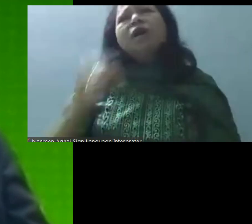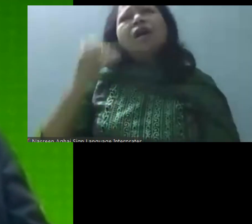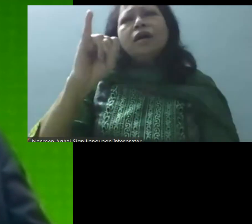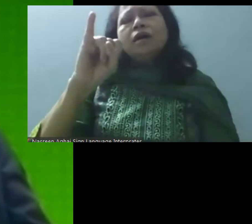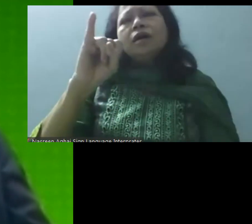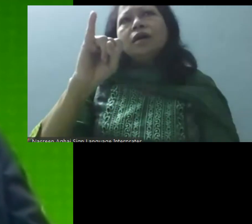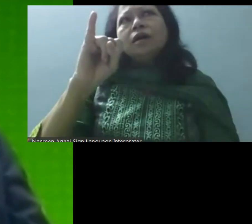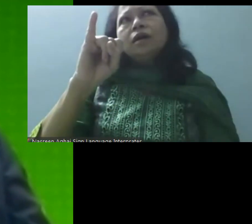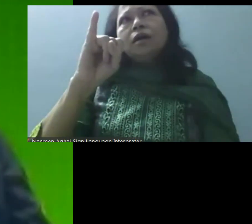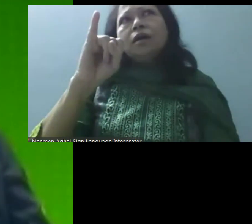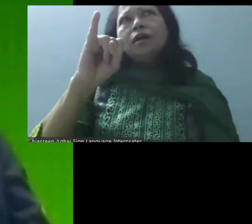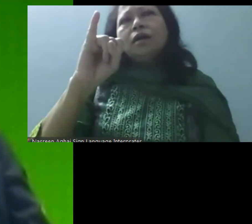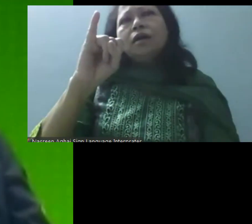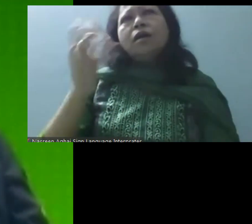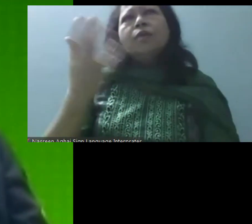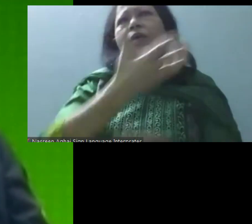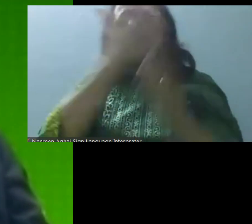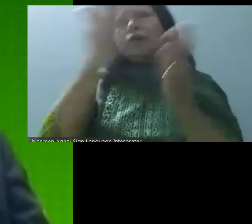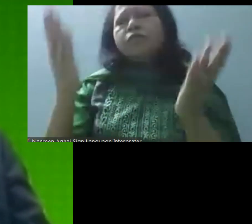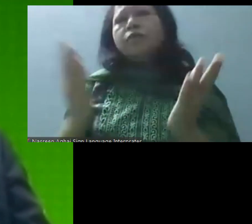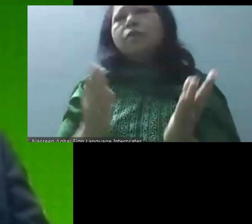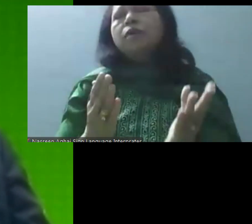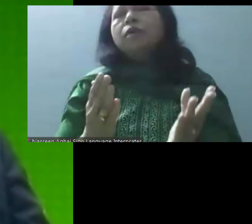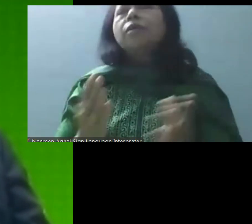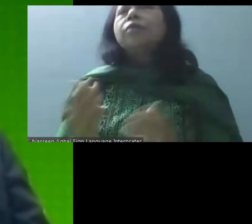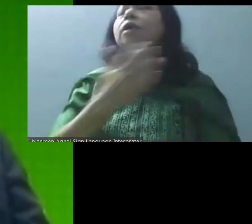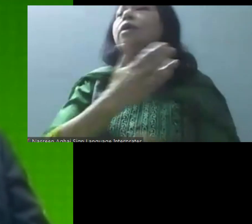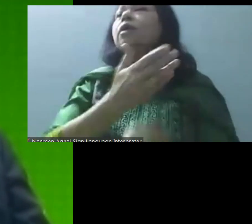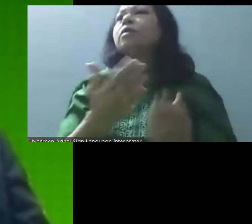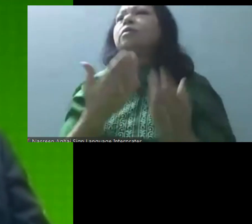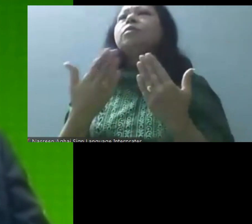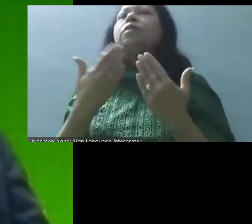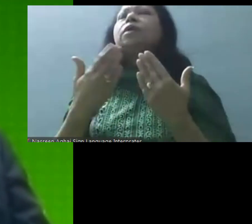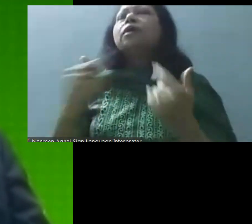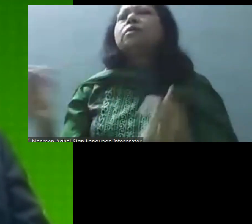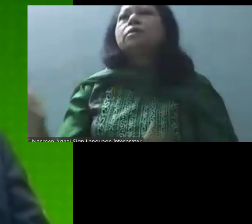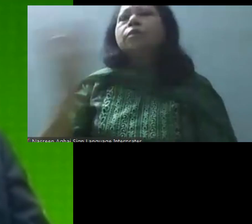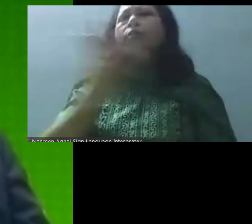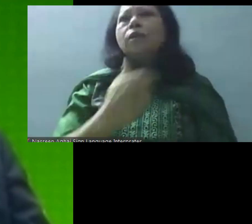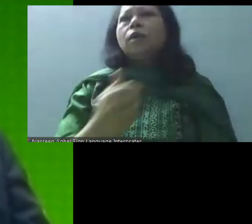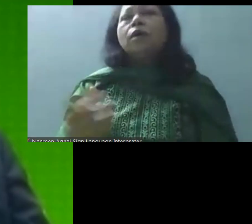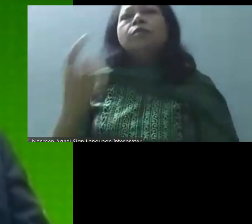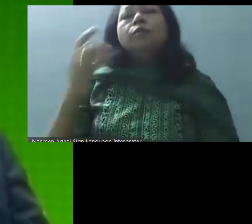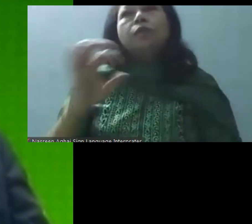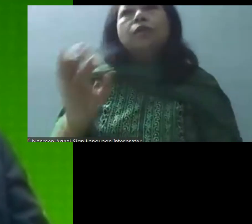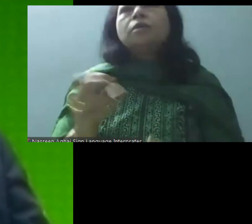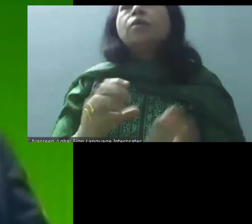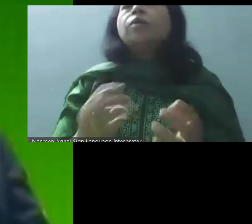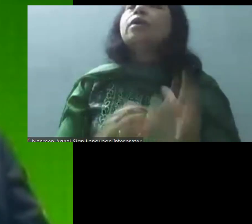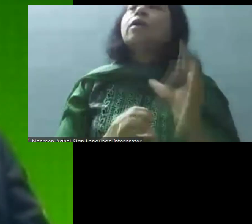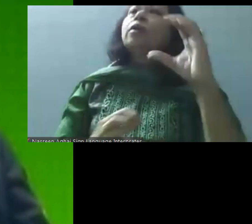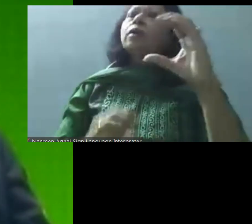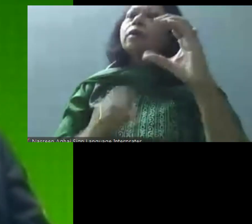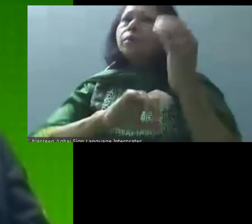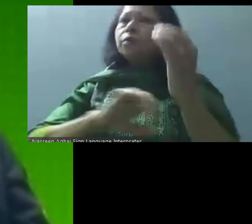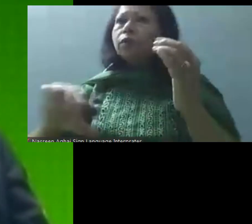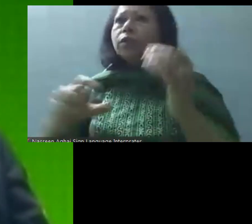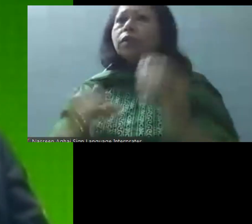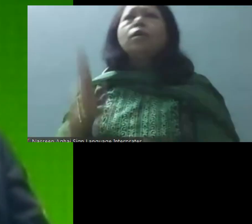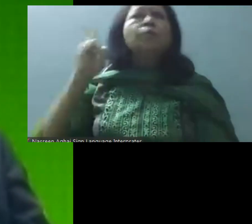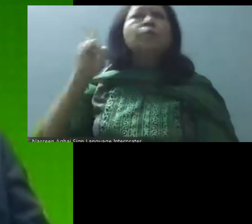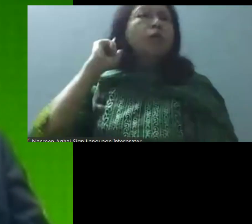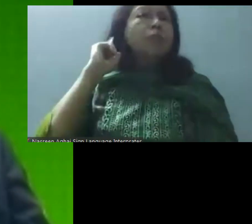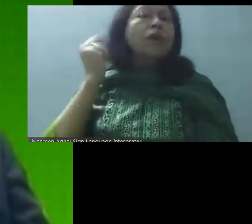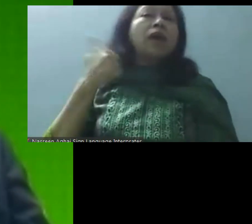economic conditions of a section of the students, because either they had to share their computers or the mobile phones with a number of